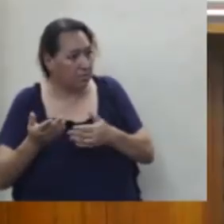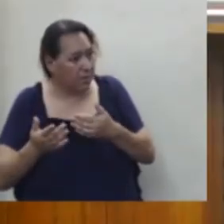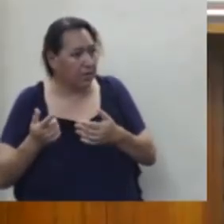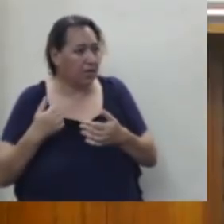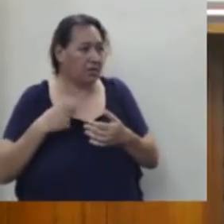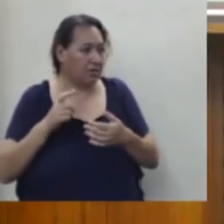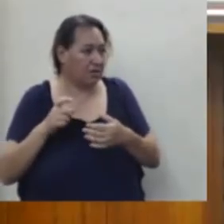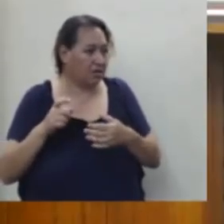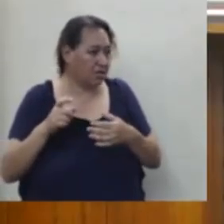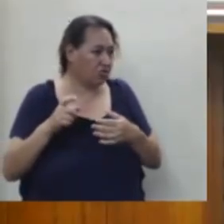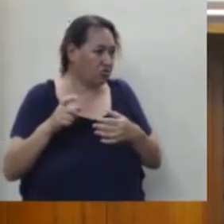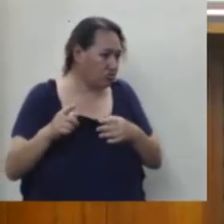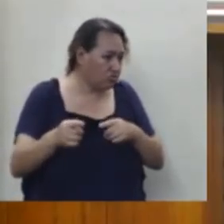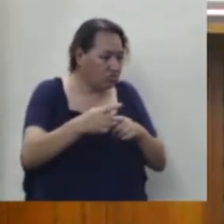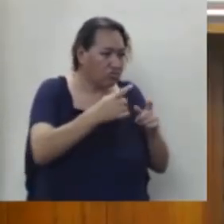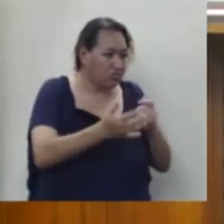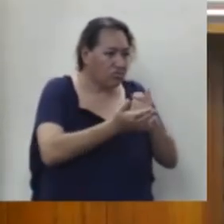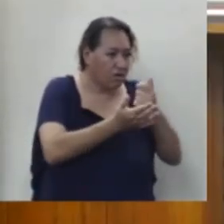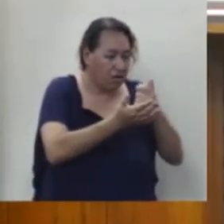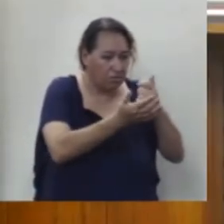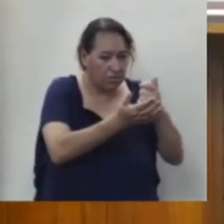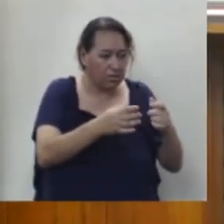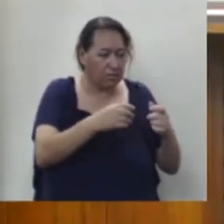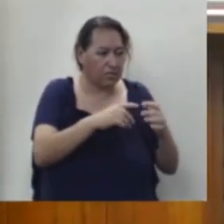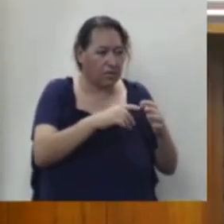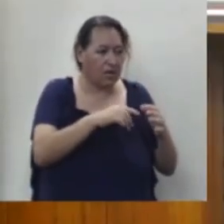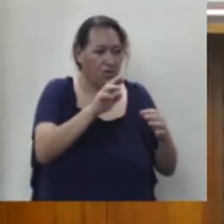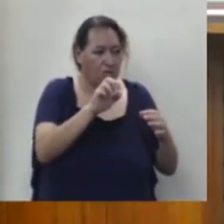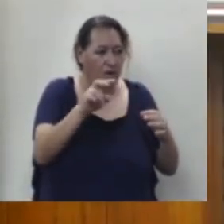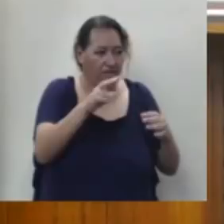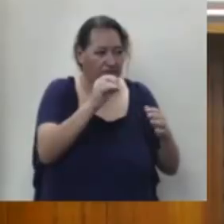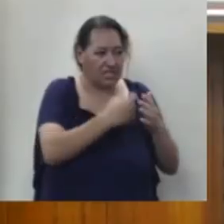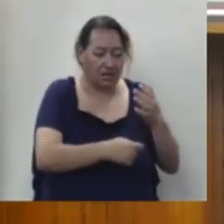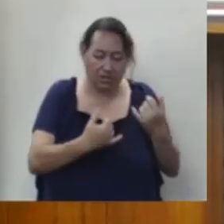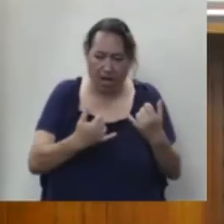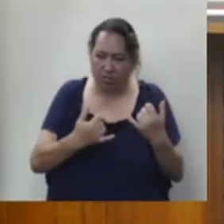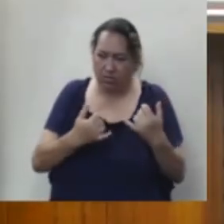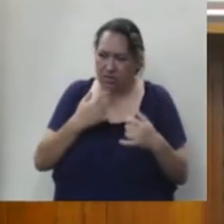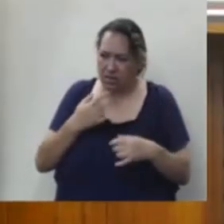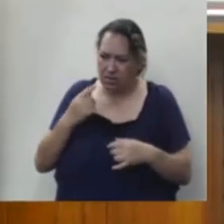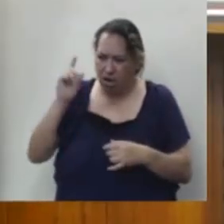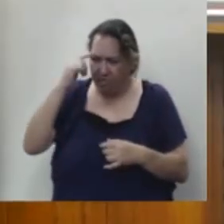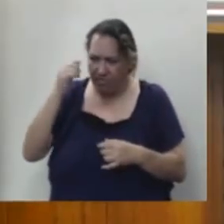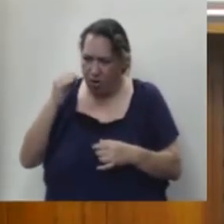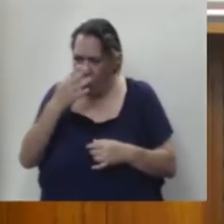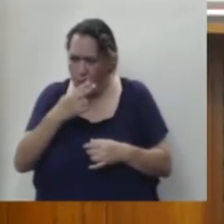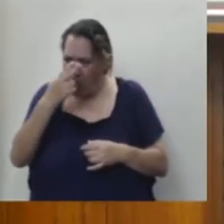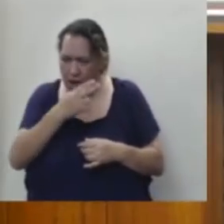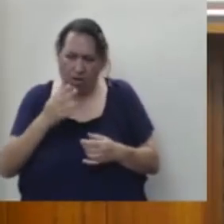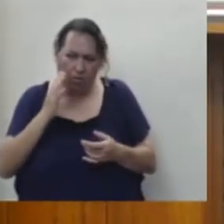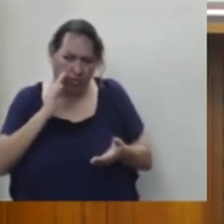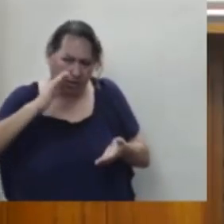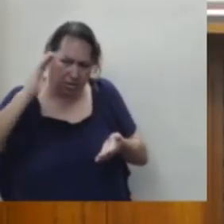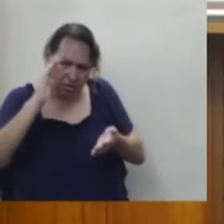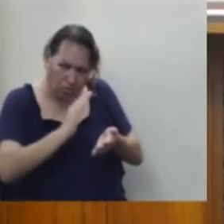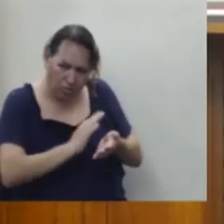So was your beginning statement that the governor of Hawaii is decreasing the income of people by